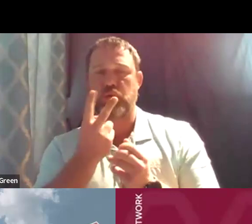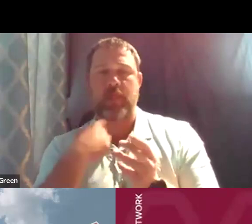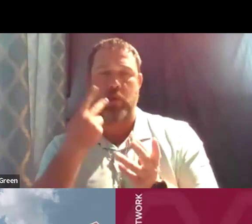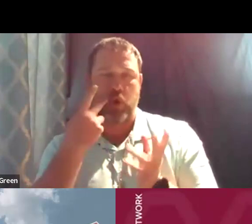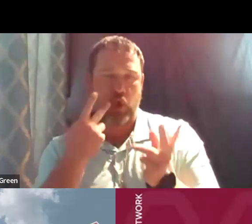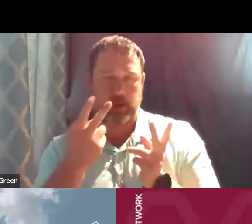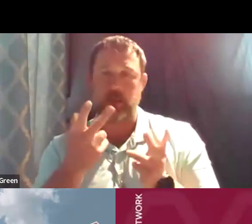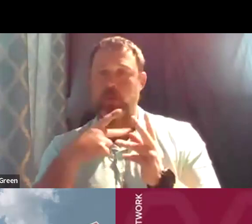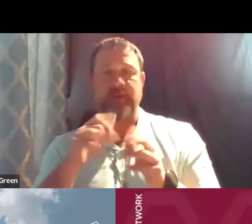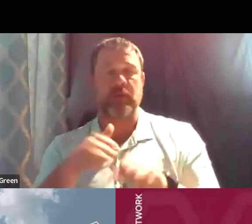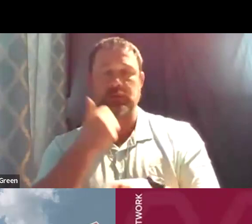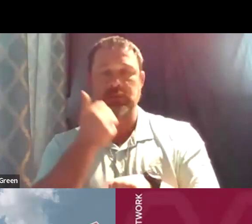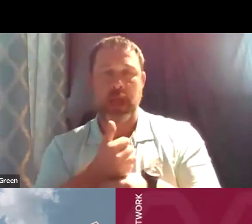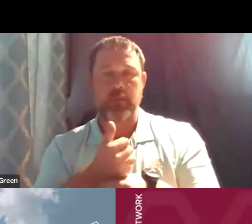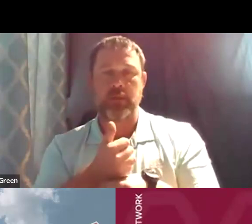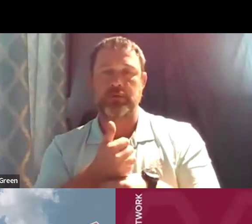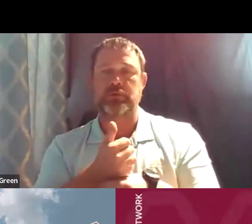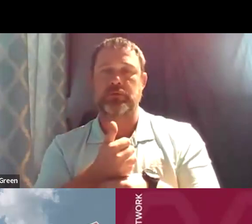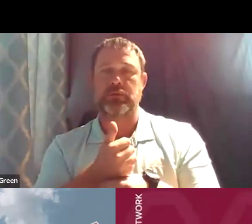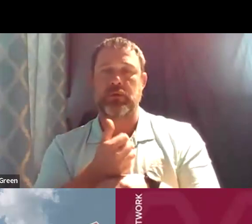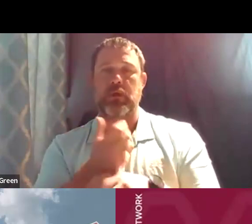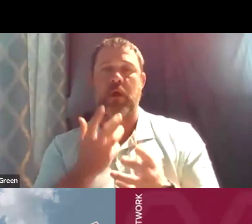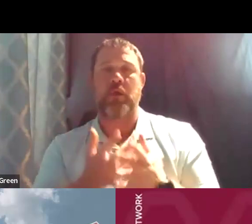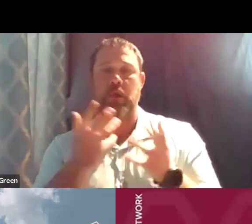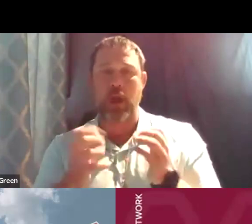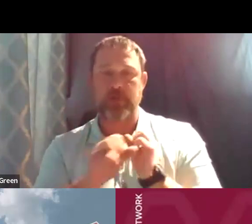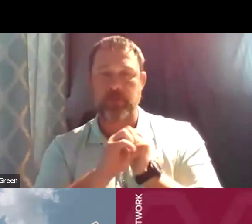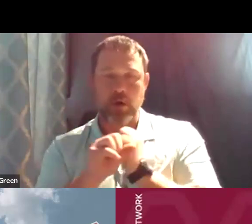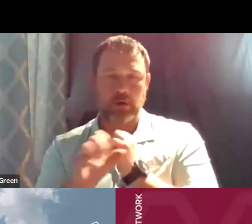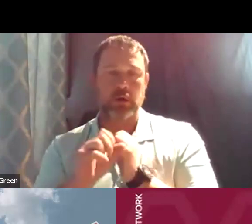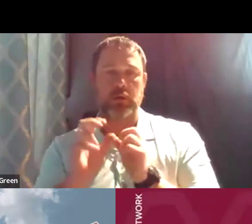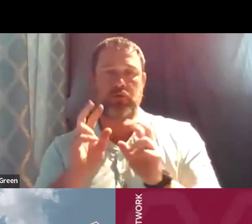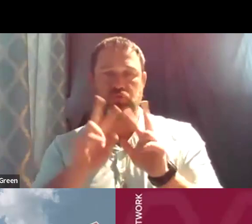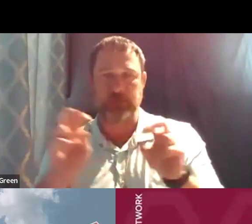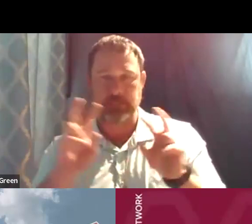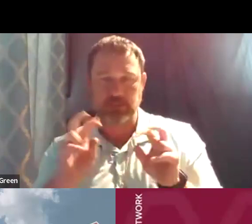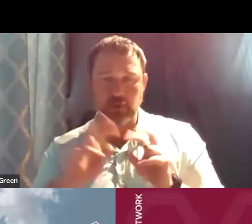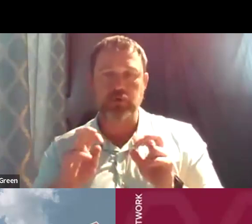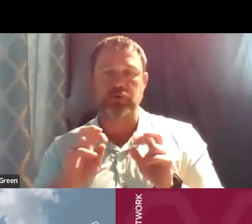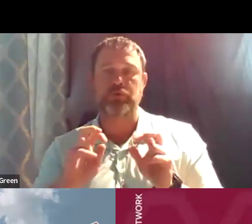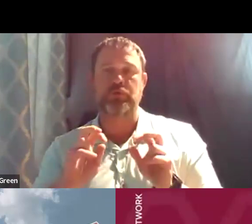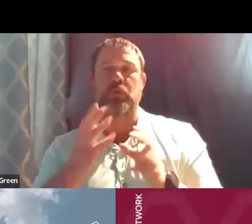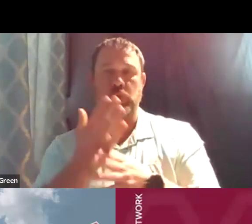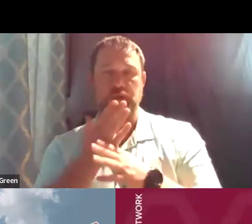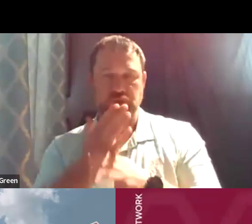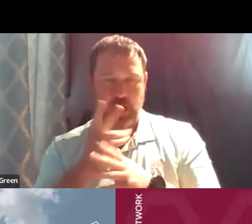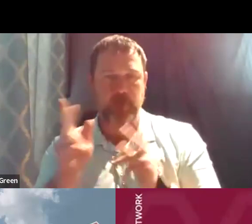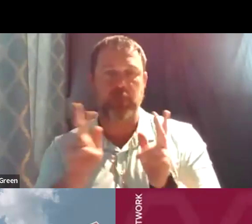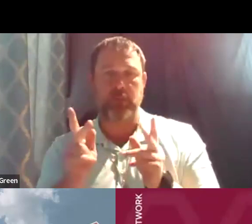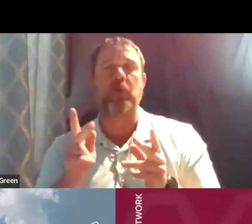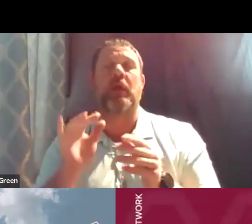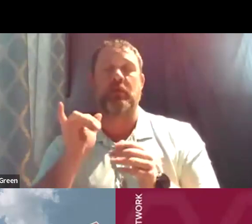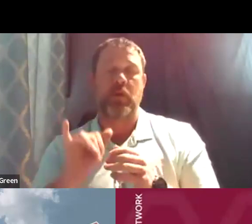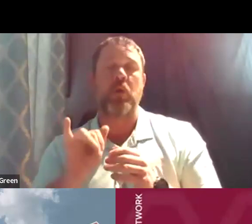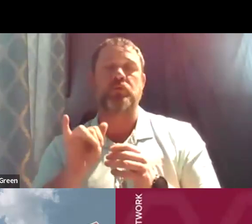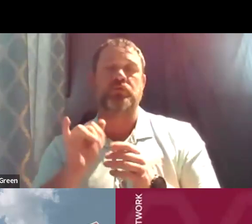said, we've established, we've actually done a lot of market research that we've shared with folks. And given that those